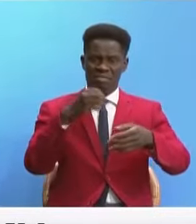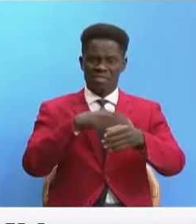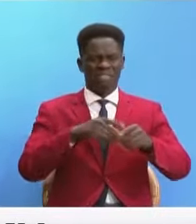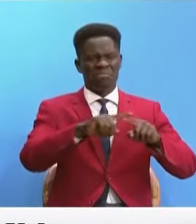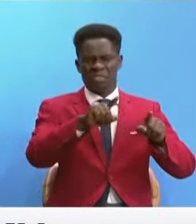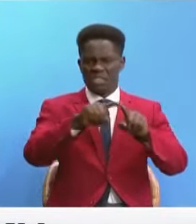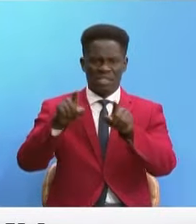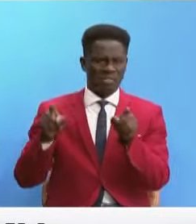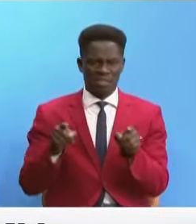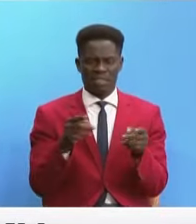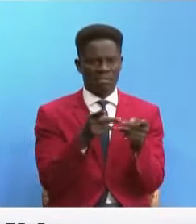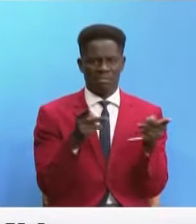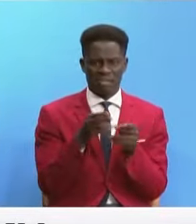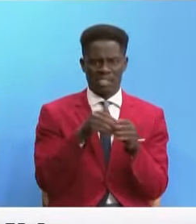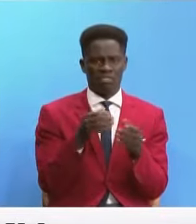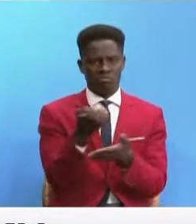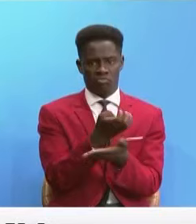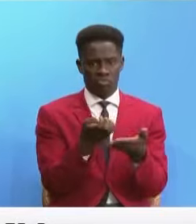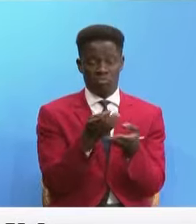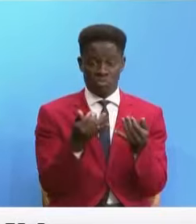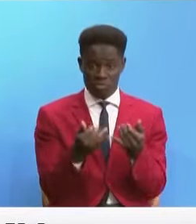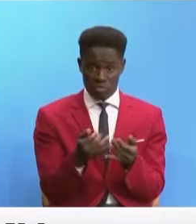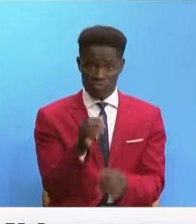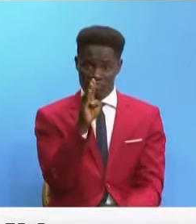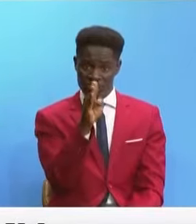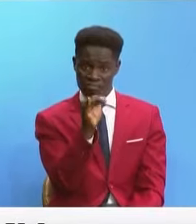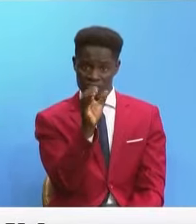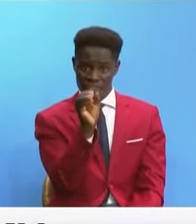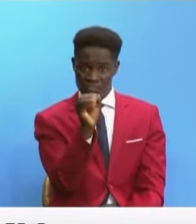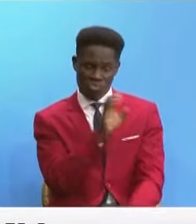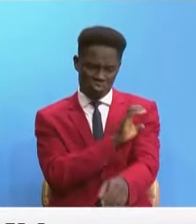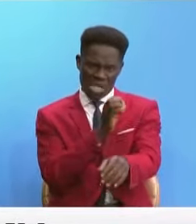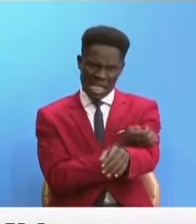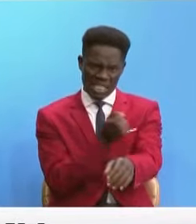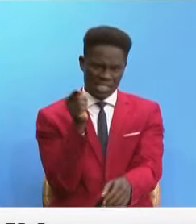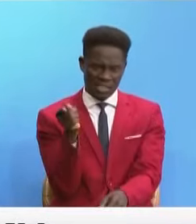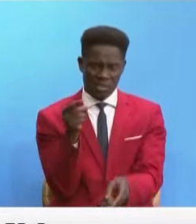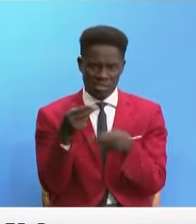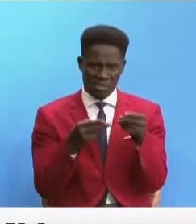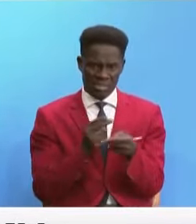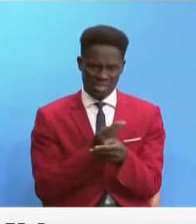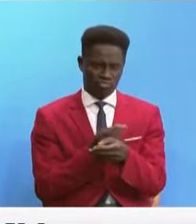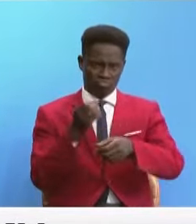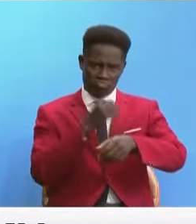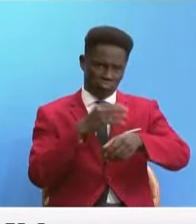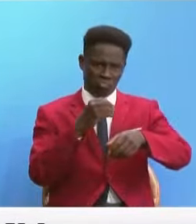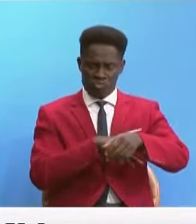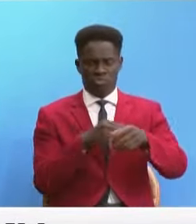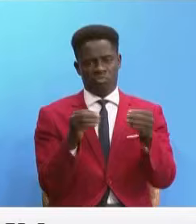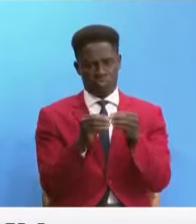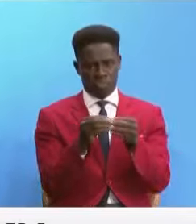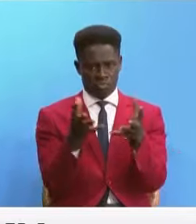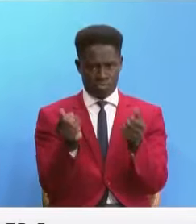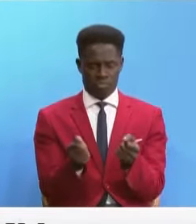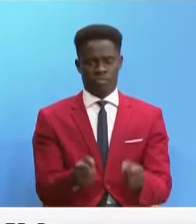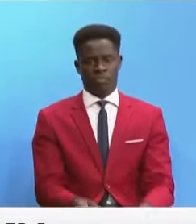such is Sunbird Bioenergy Limited. We are completing now